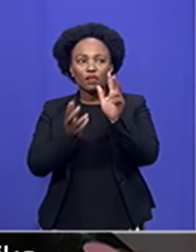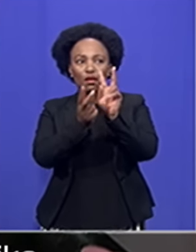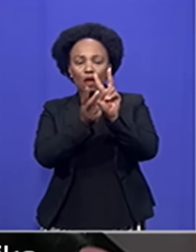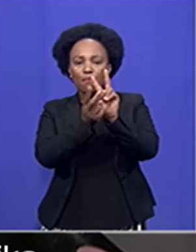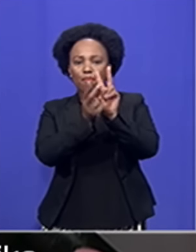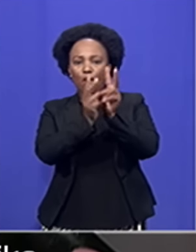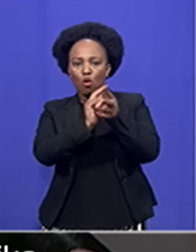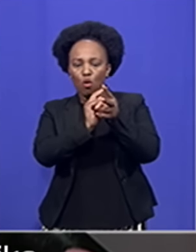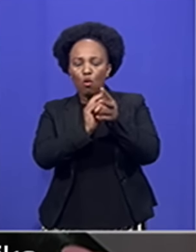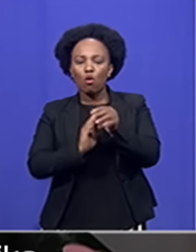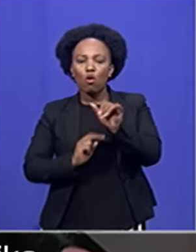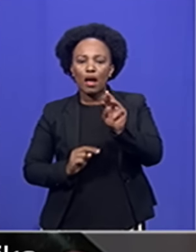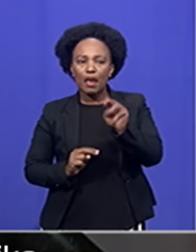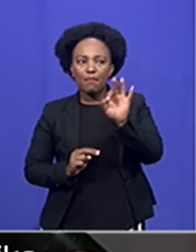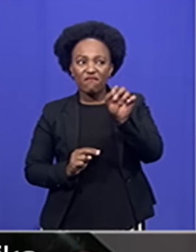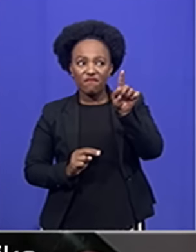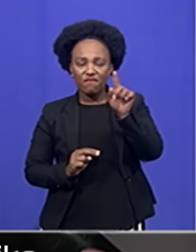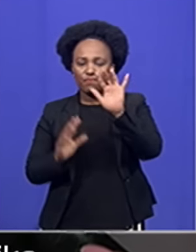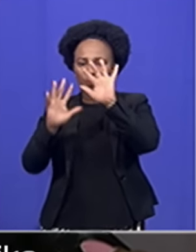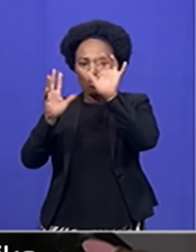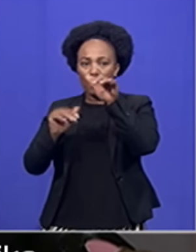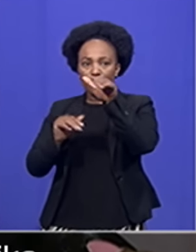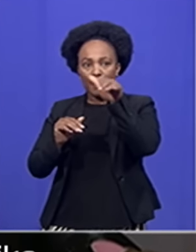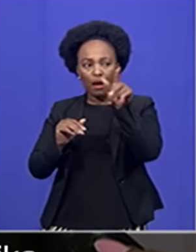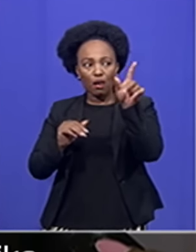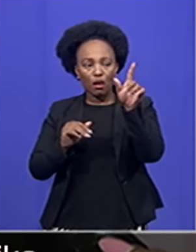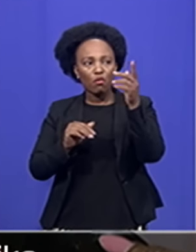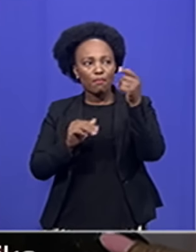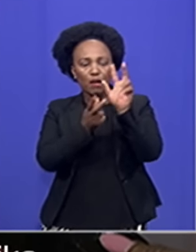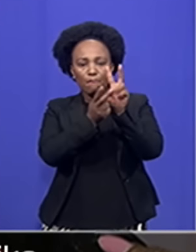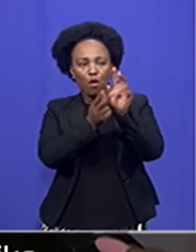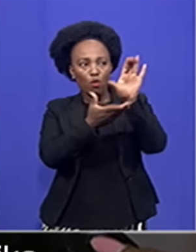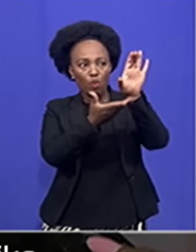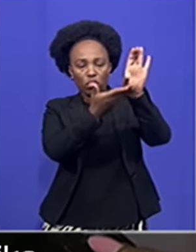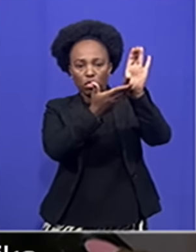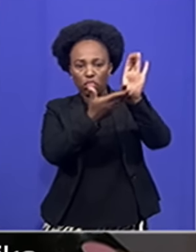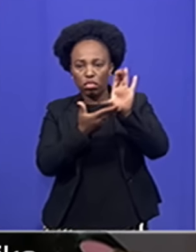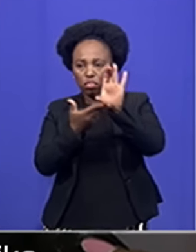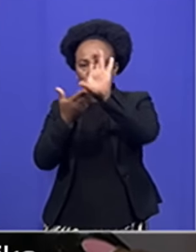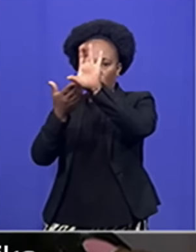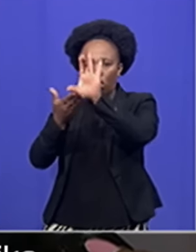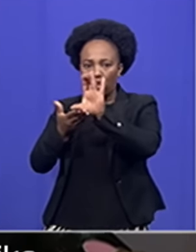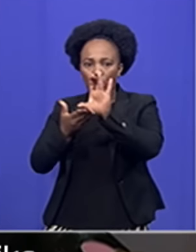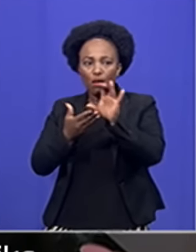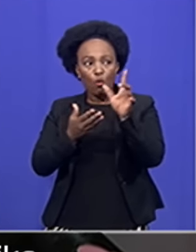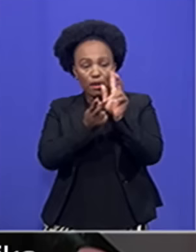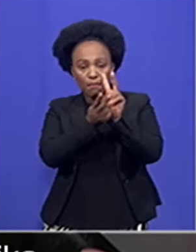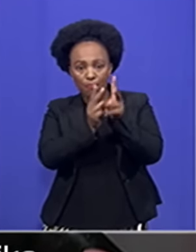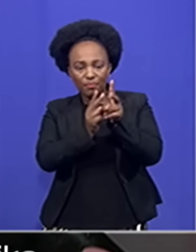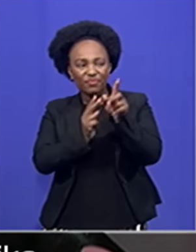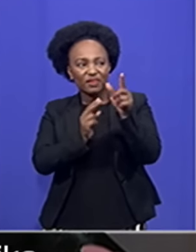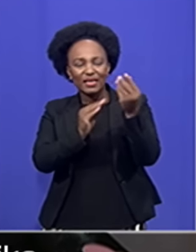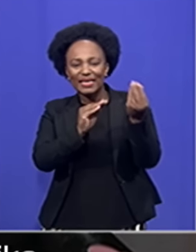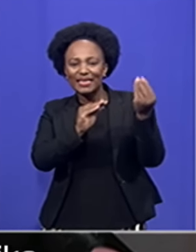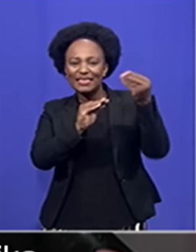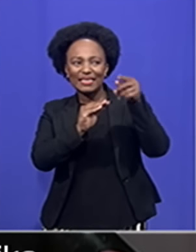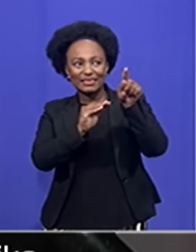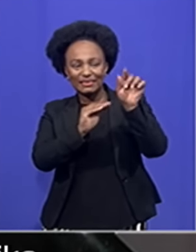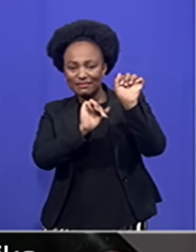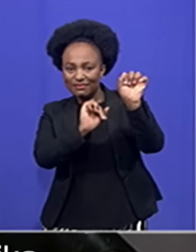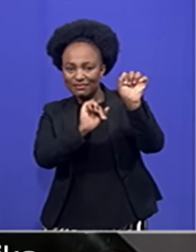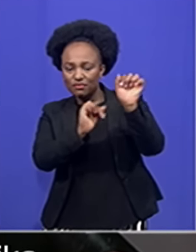go tshwana le IMF and World Bank le the private lenders themselves gore lending rate ya bone ke entseng yang mo dinageng tsa Africa le